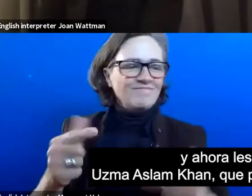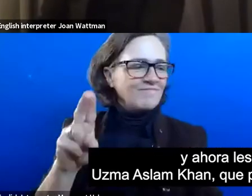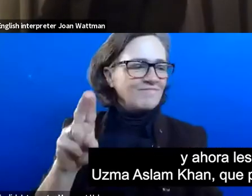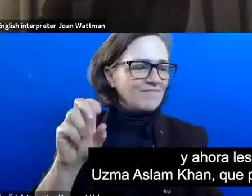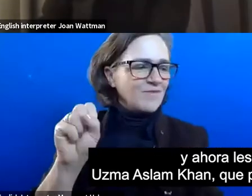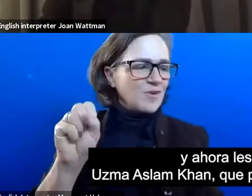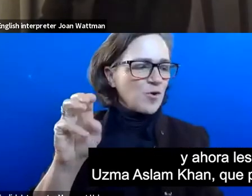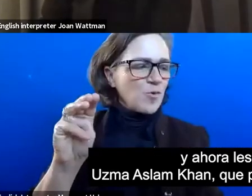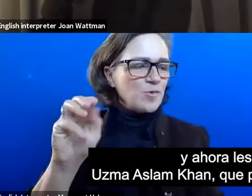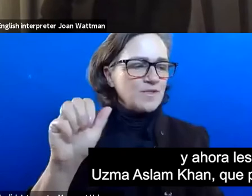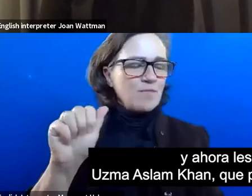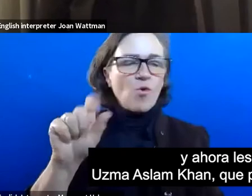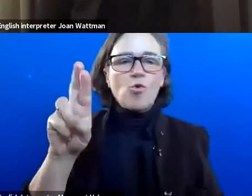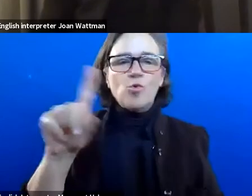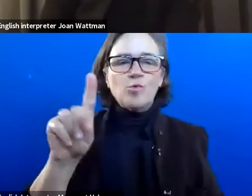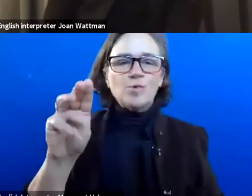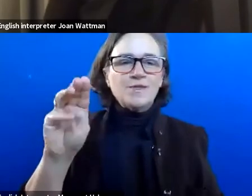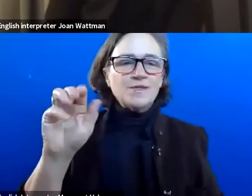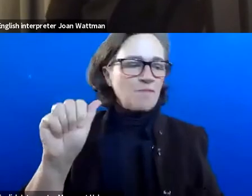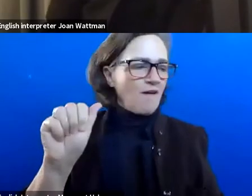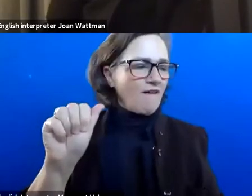will introduce our next speaker.